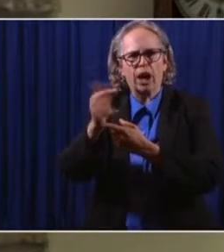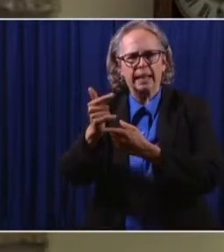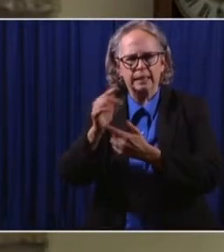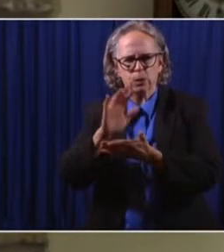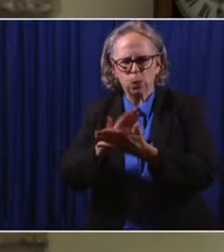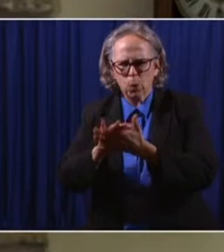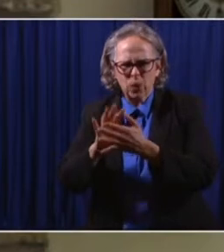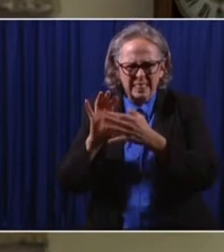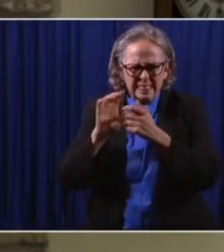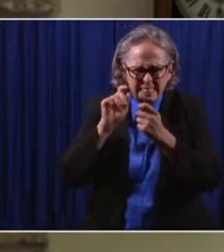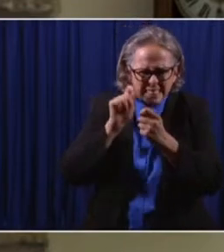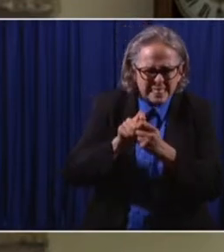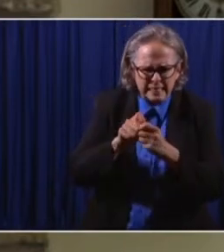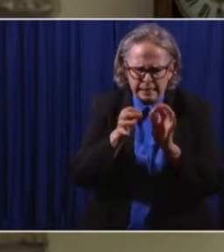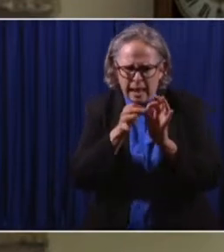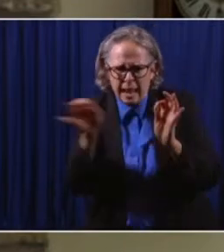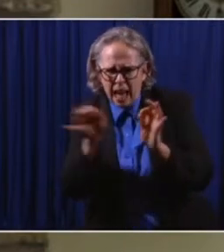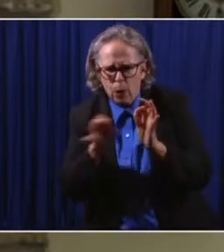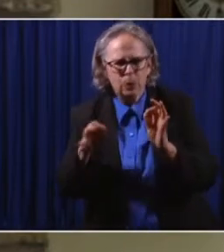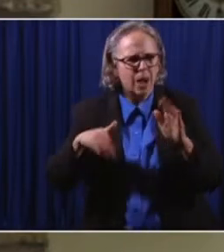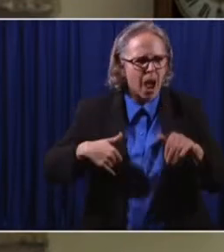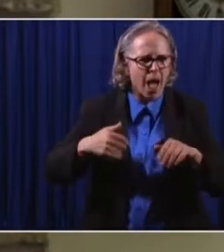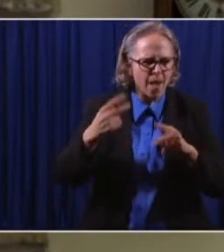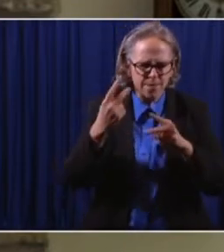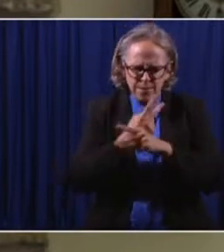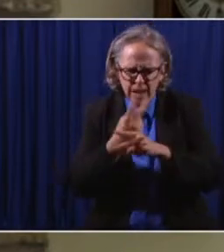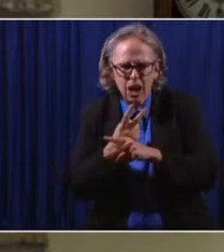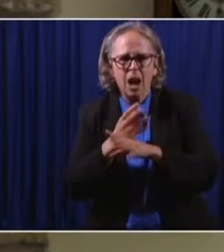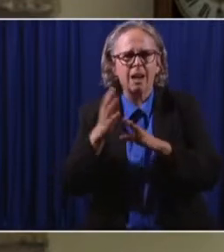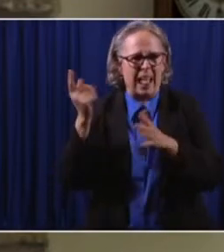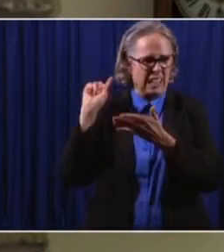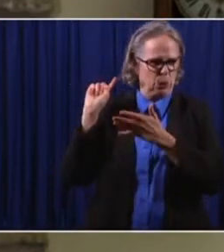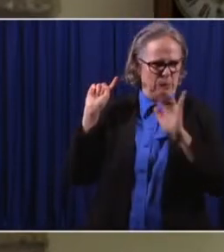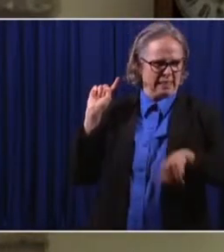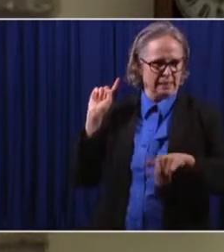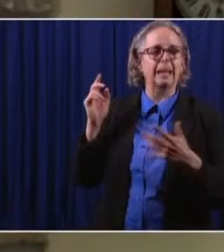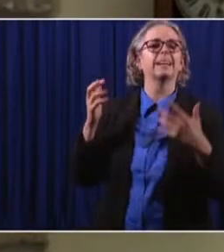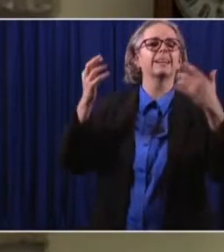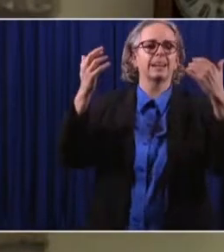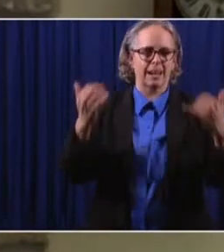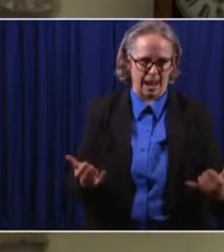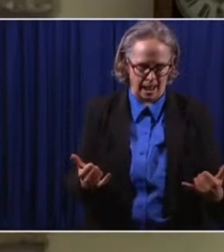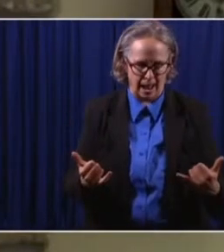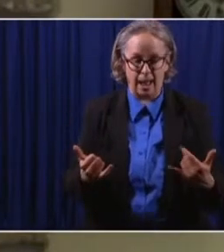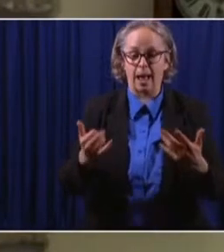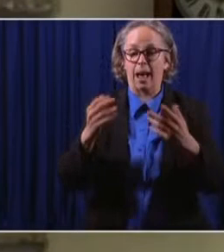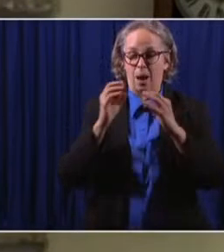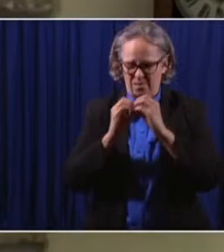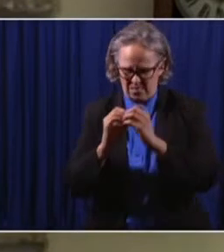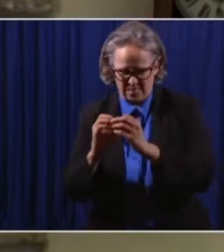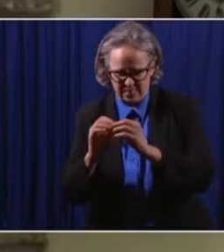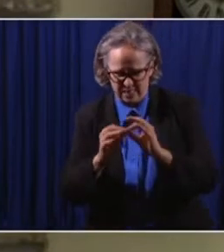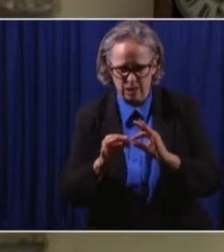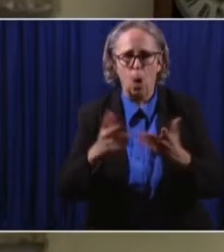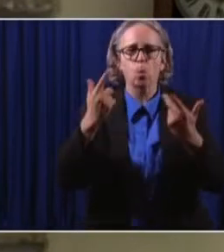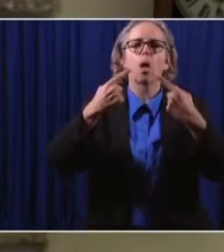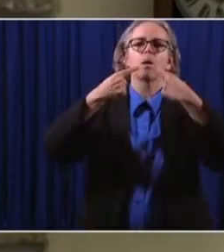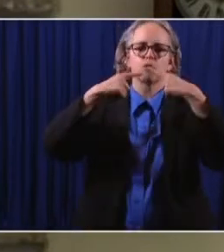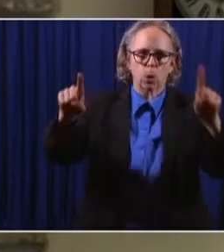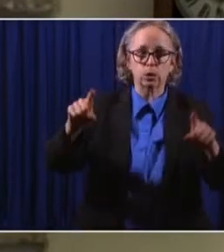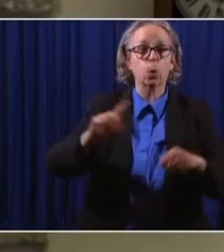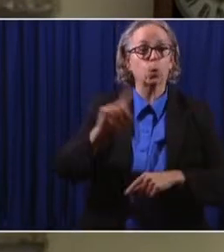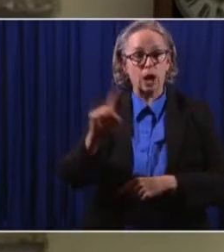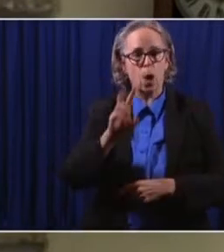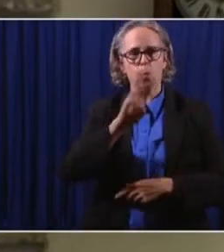shortly. When it's complete, we will, of course, post it on our coronavirus.ohio so everyone can read